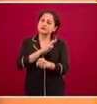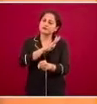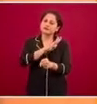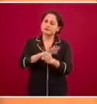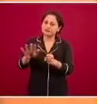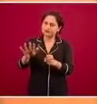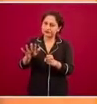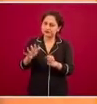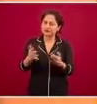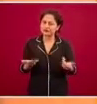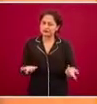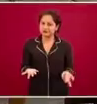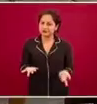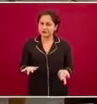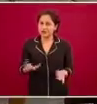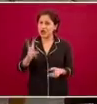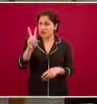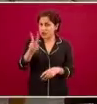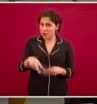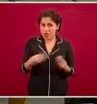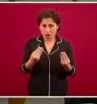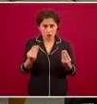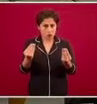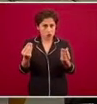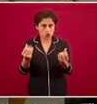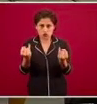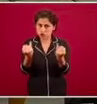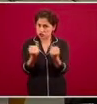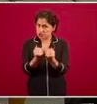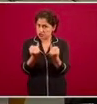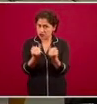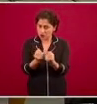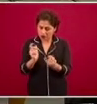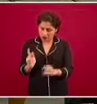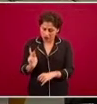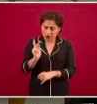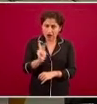unmeasurable phenomena that cannot be measured,